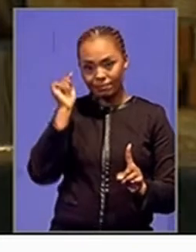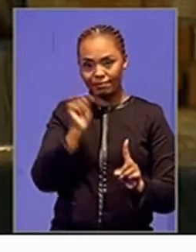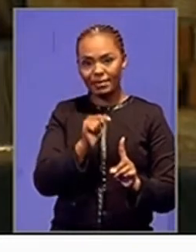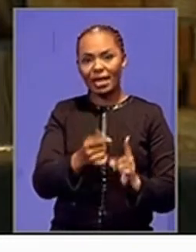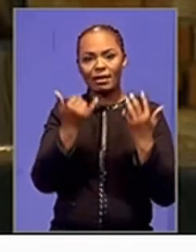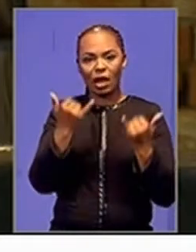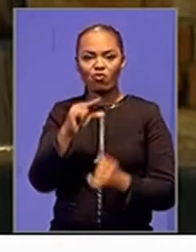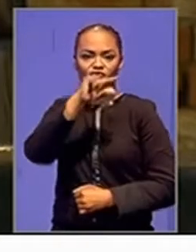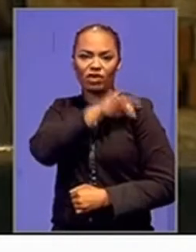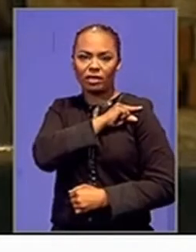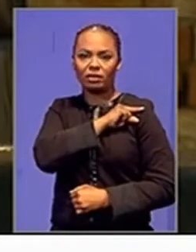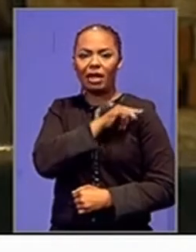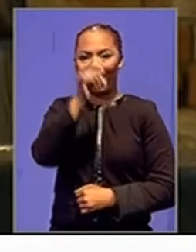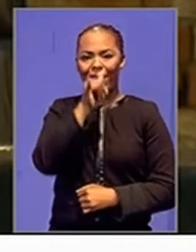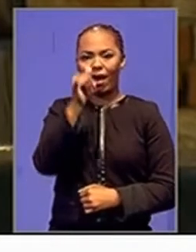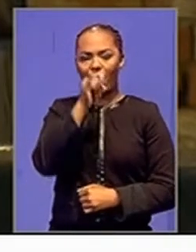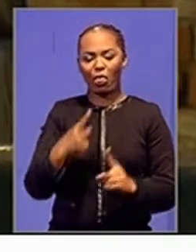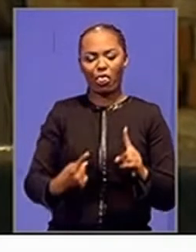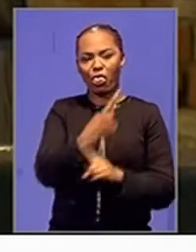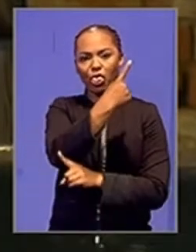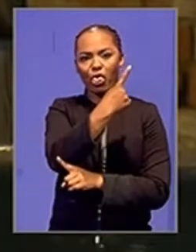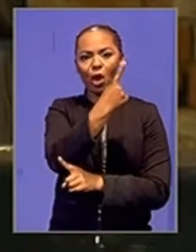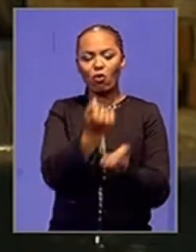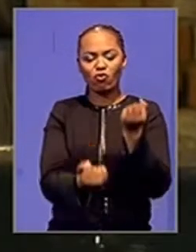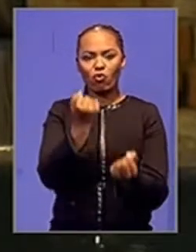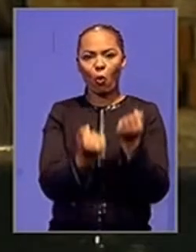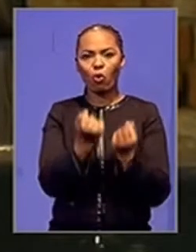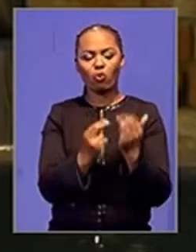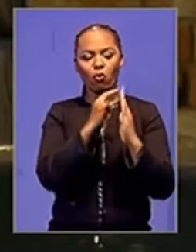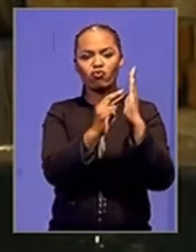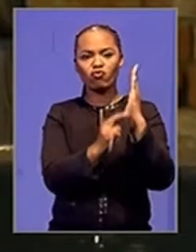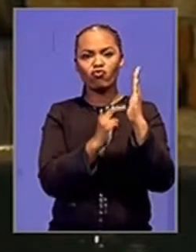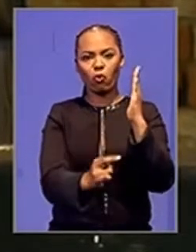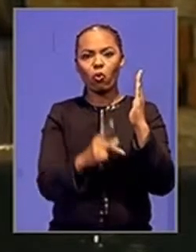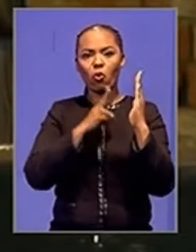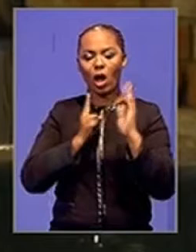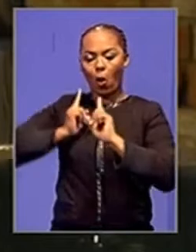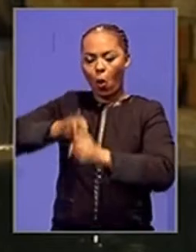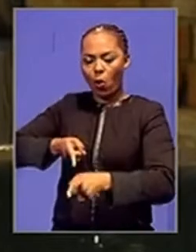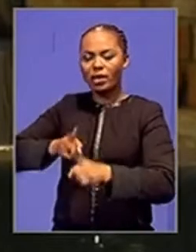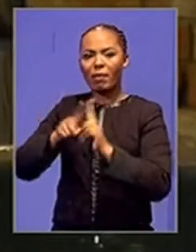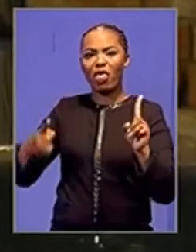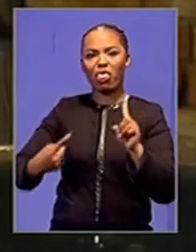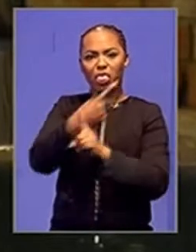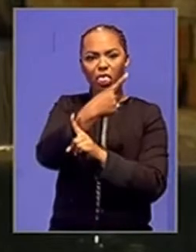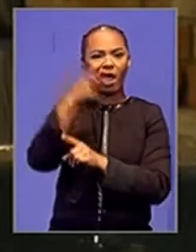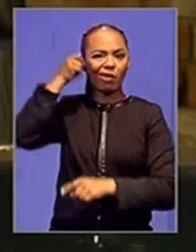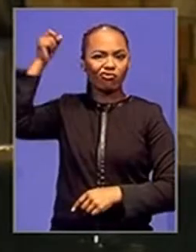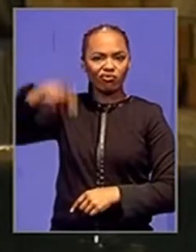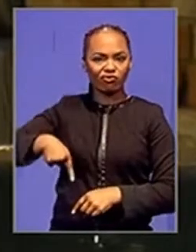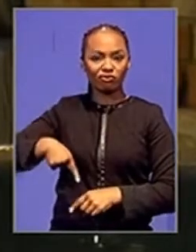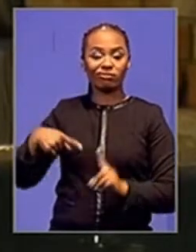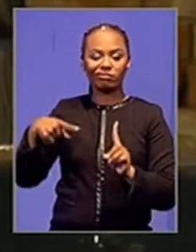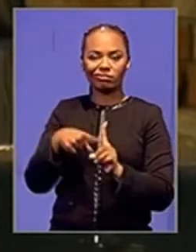the crime of contempt of court for failure to comply with the order made by this court in Secretary of the Judicial Commission